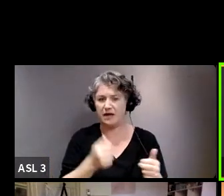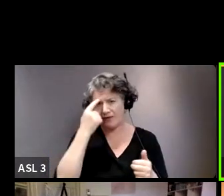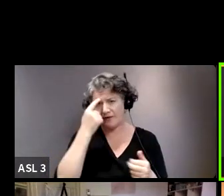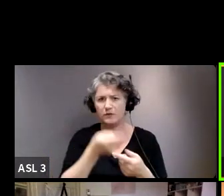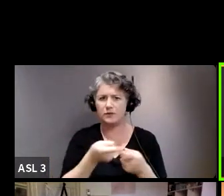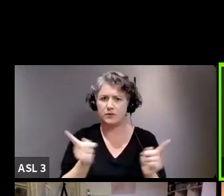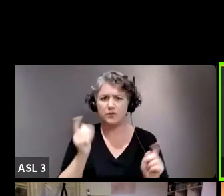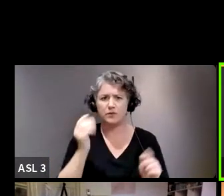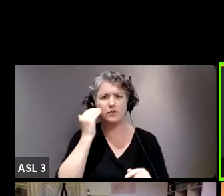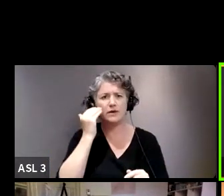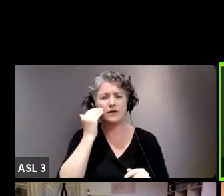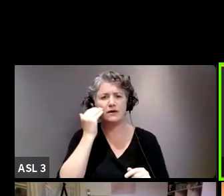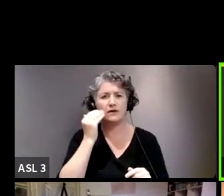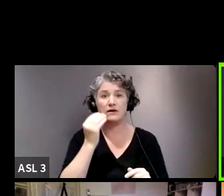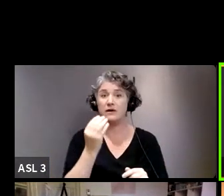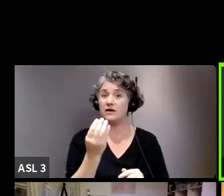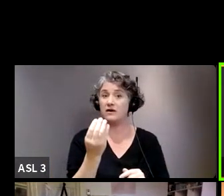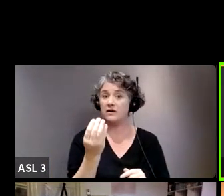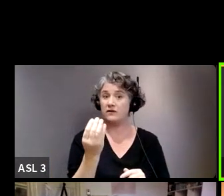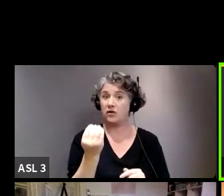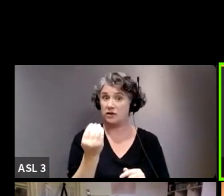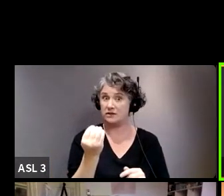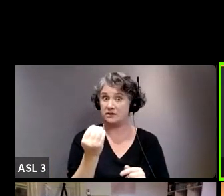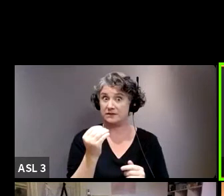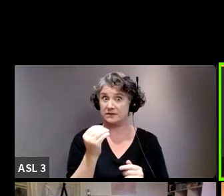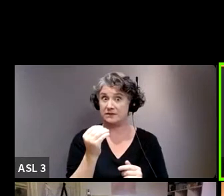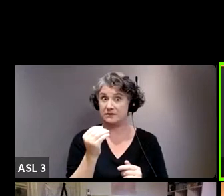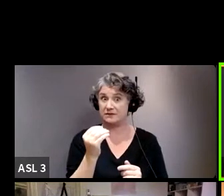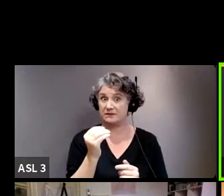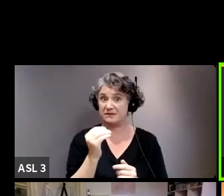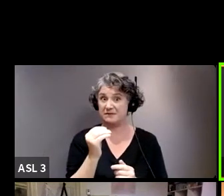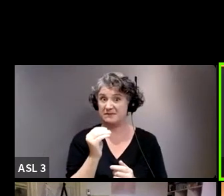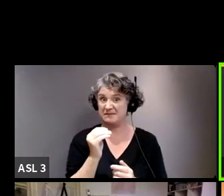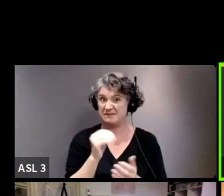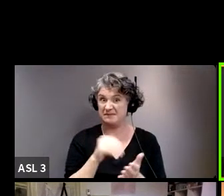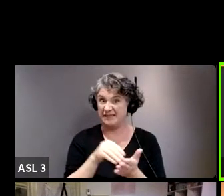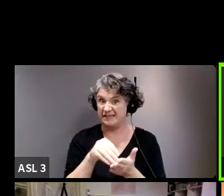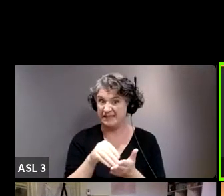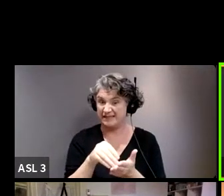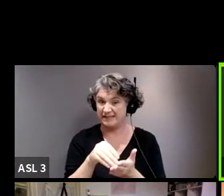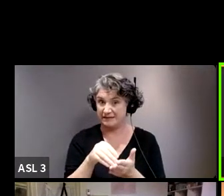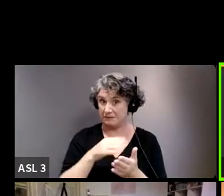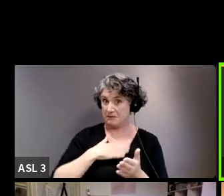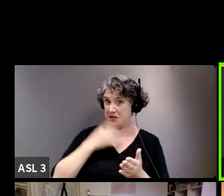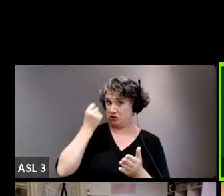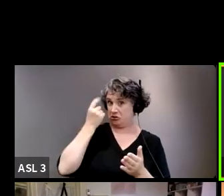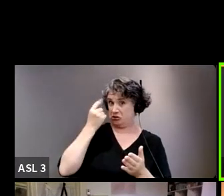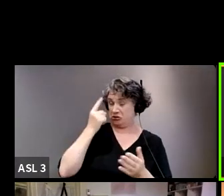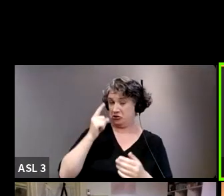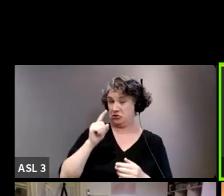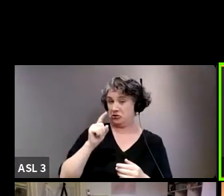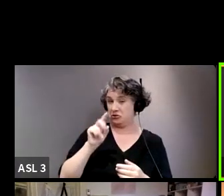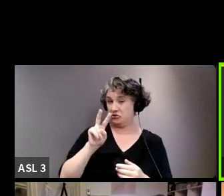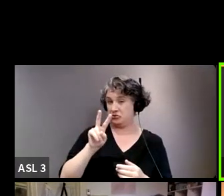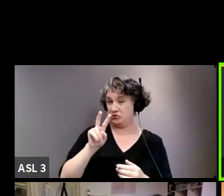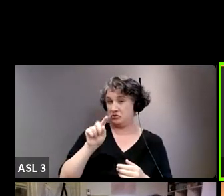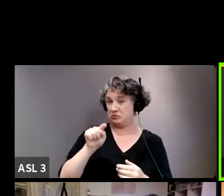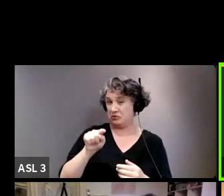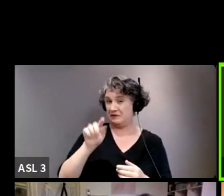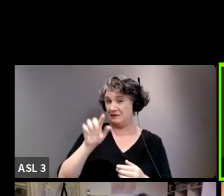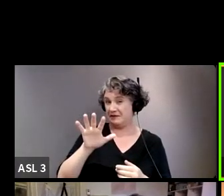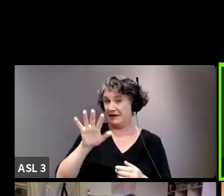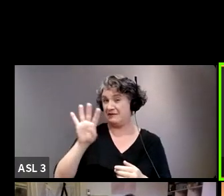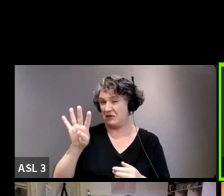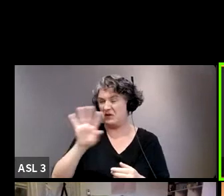that the four out of the 14 million what i understand two point five four percent that is about 11